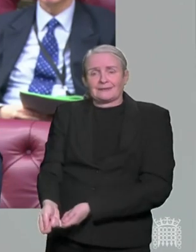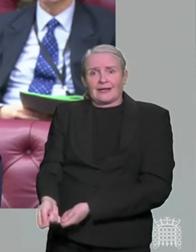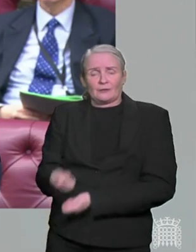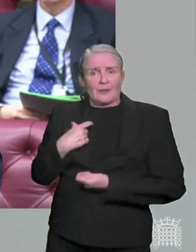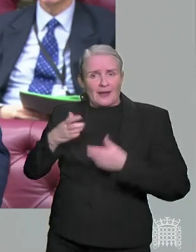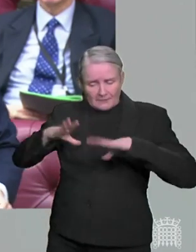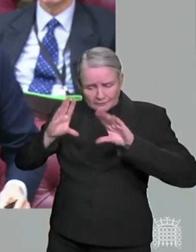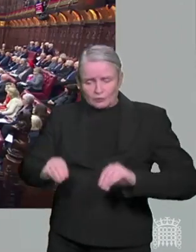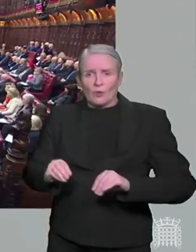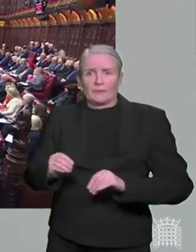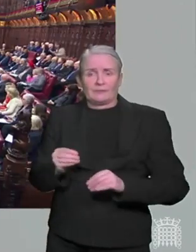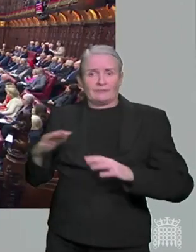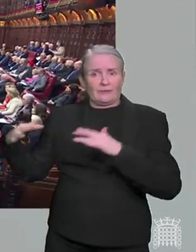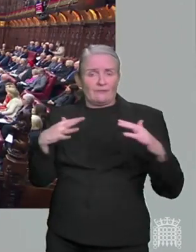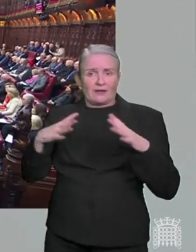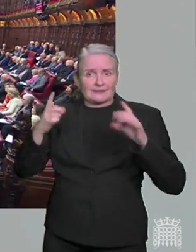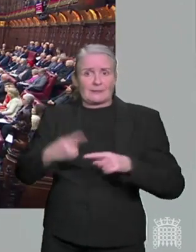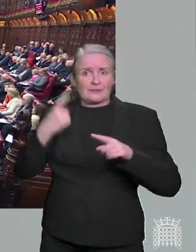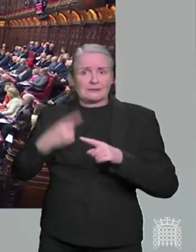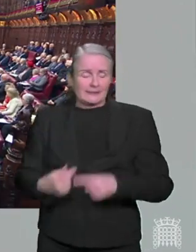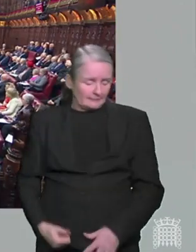this fight immediately.